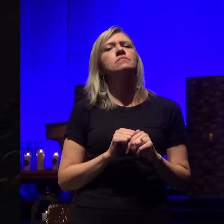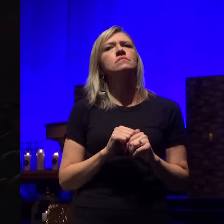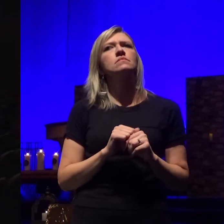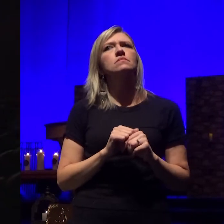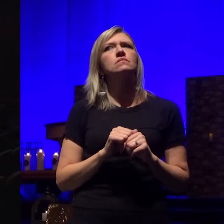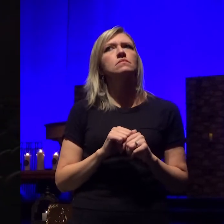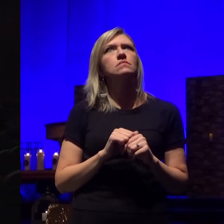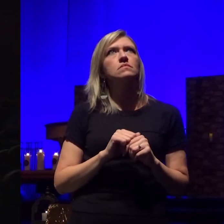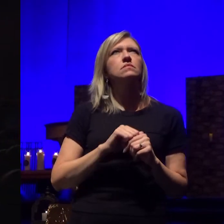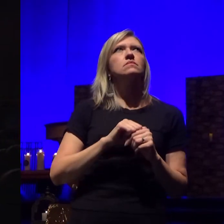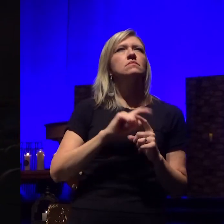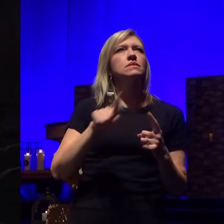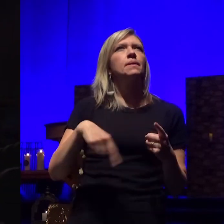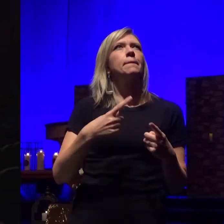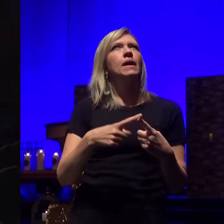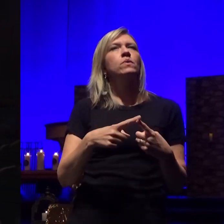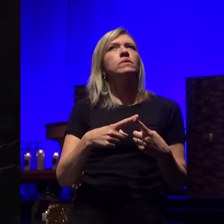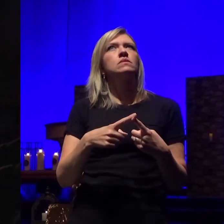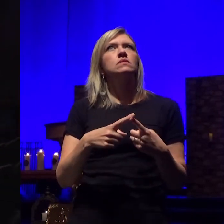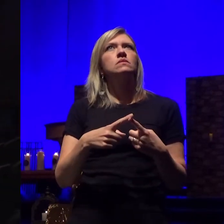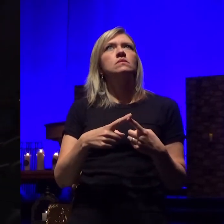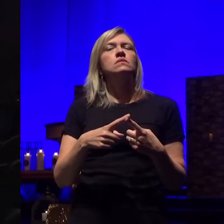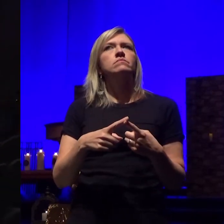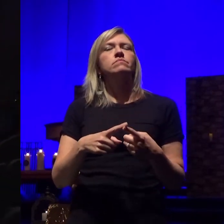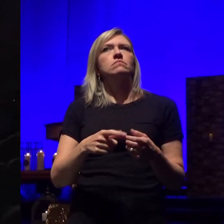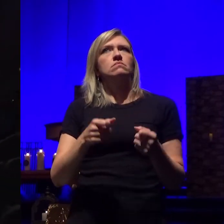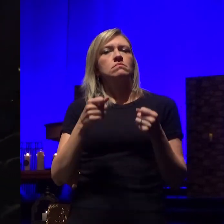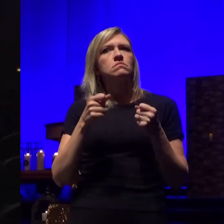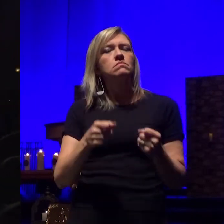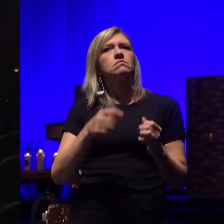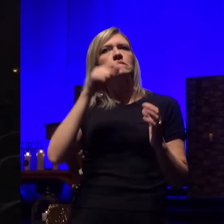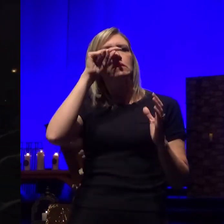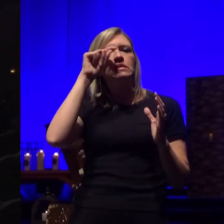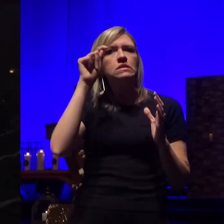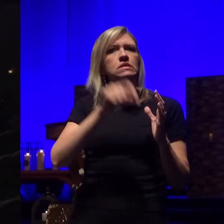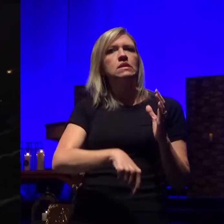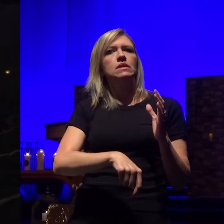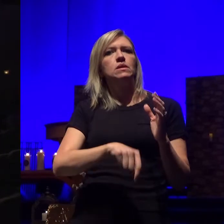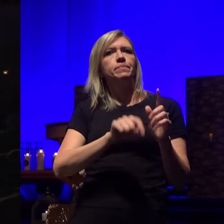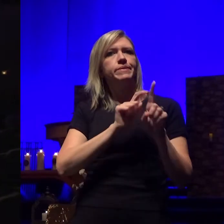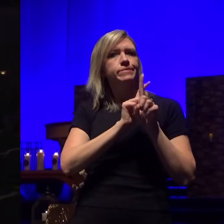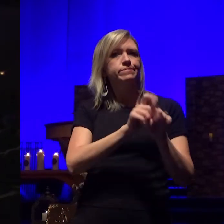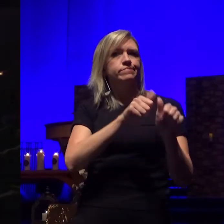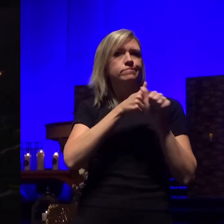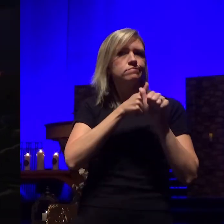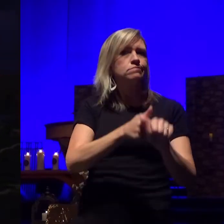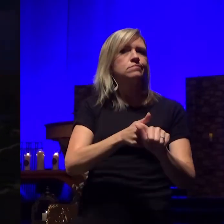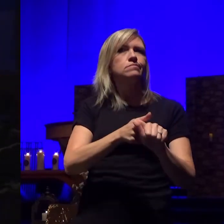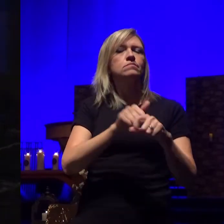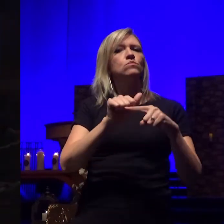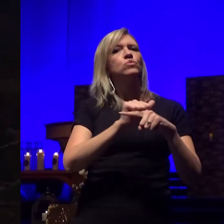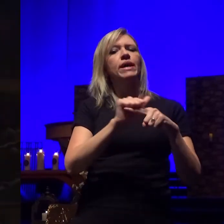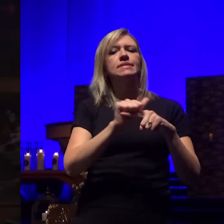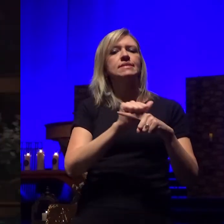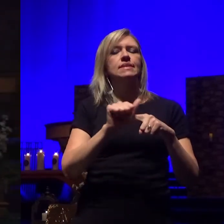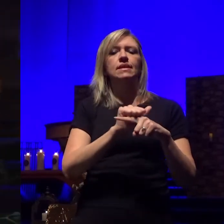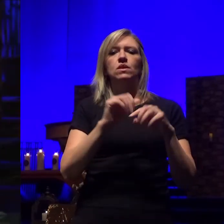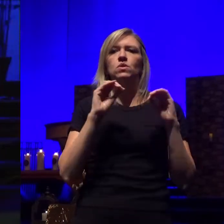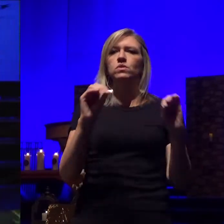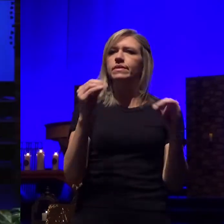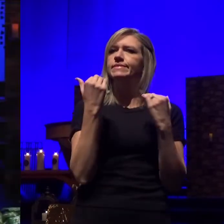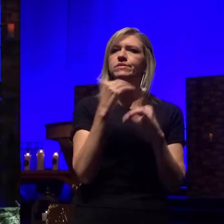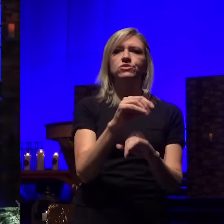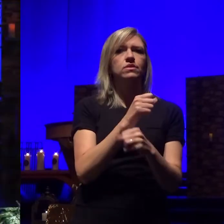It's about a complete discipleship towards practicing an